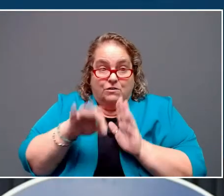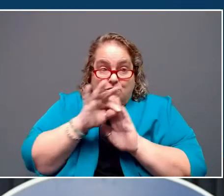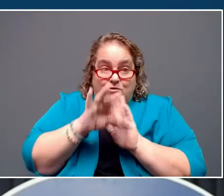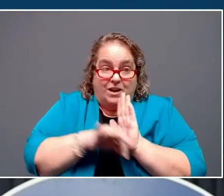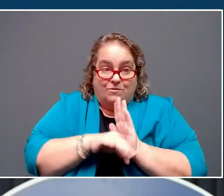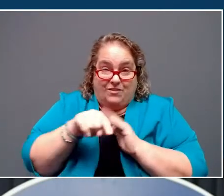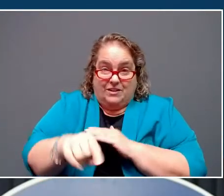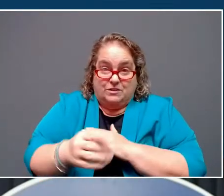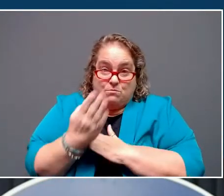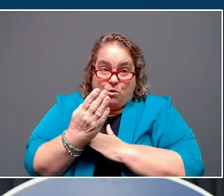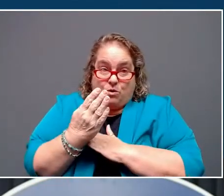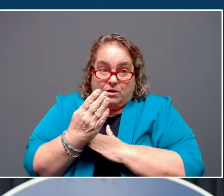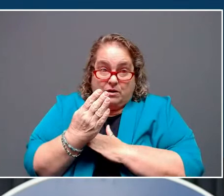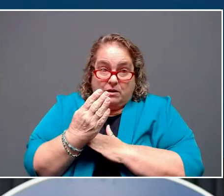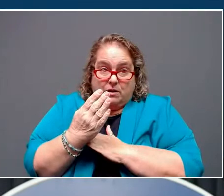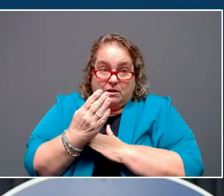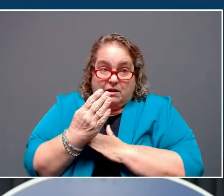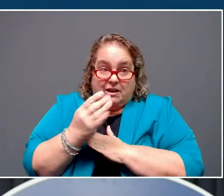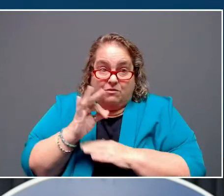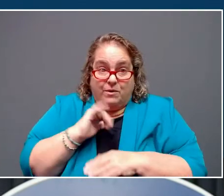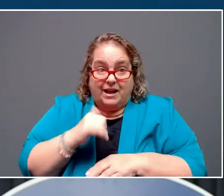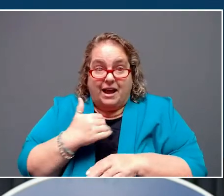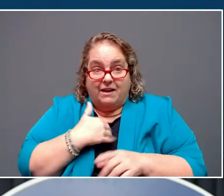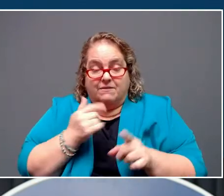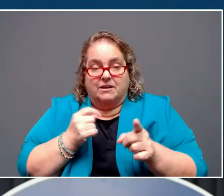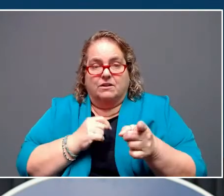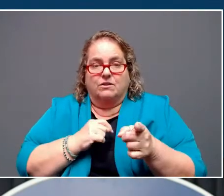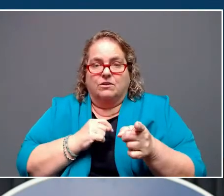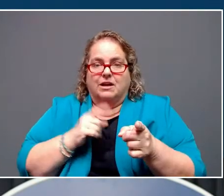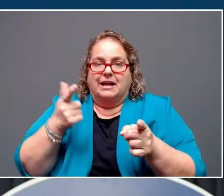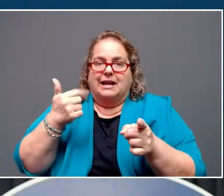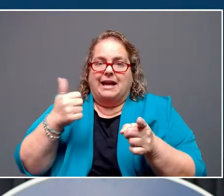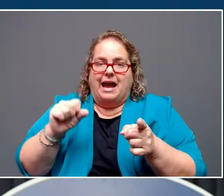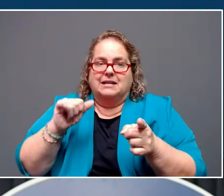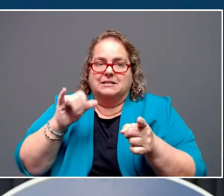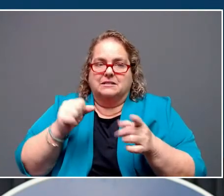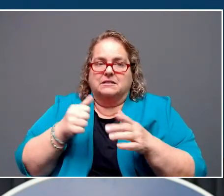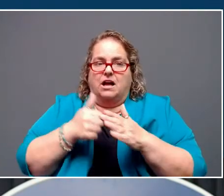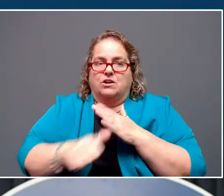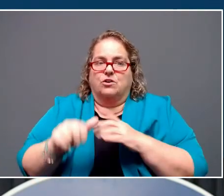morning. If we've got it, gas is under $3.